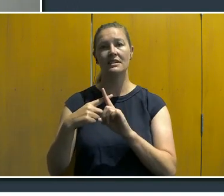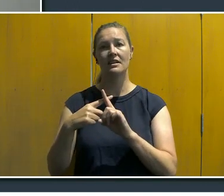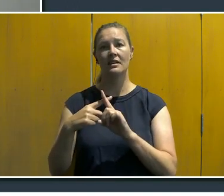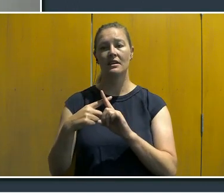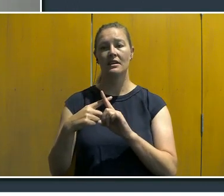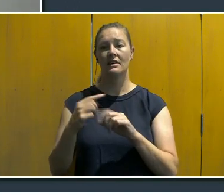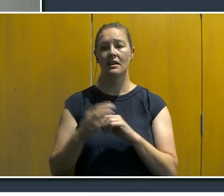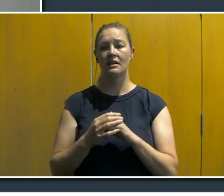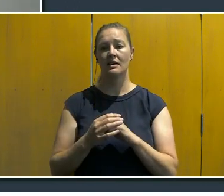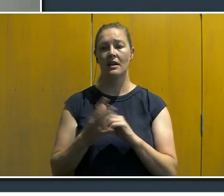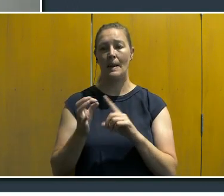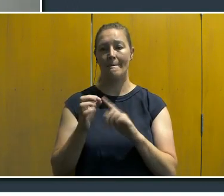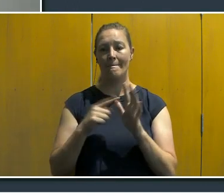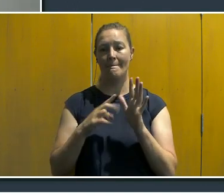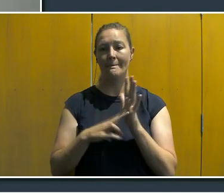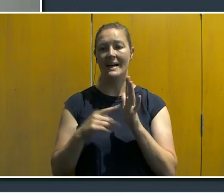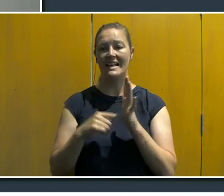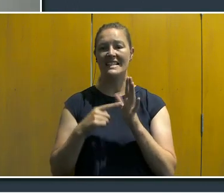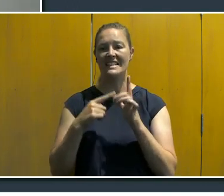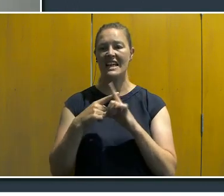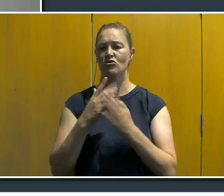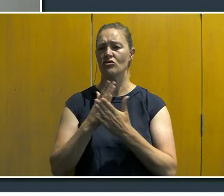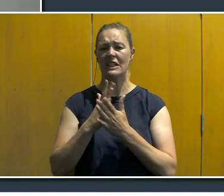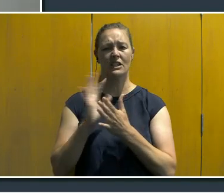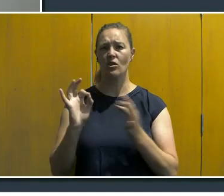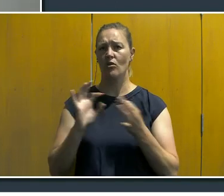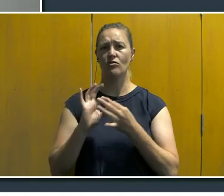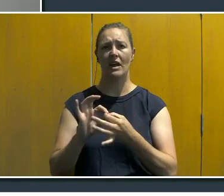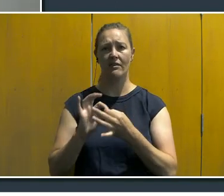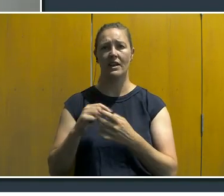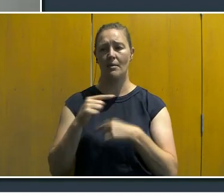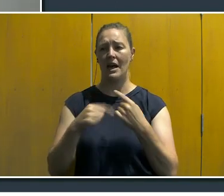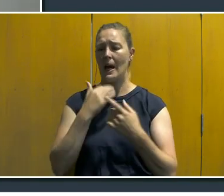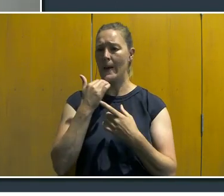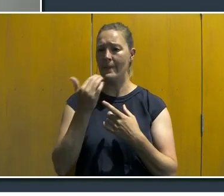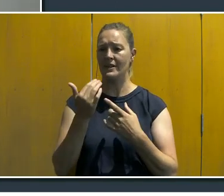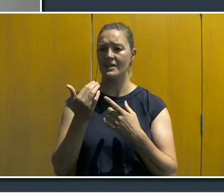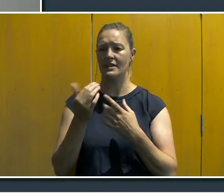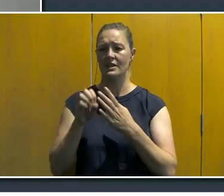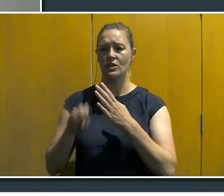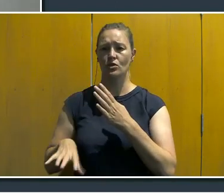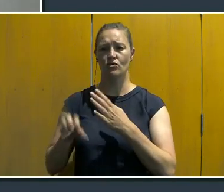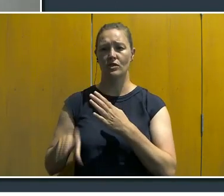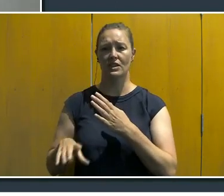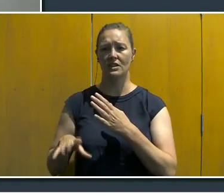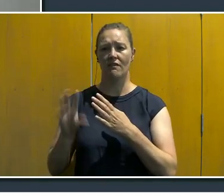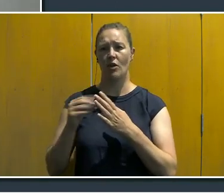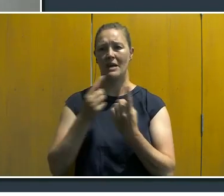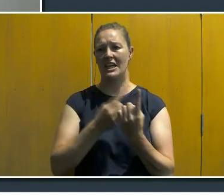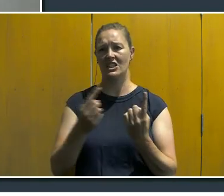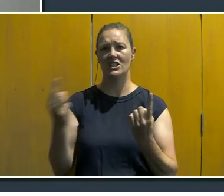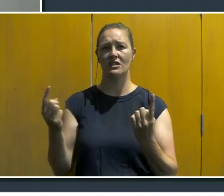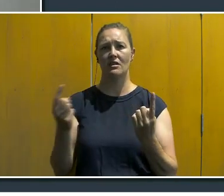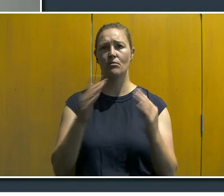that a pan tax has no relevance whatsoever to the amount of sewerage that leaves any particular property, because you could